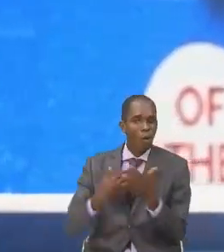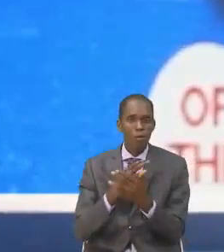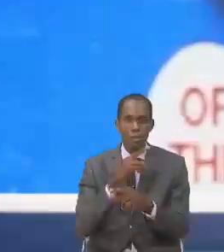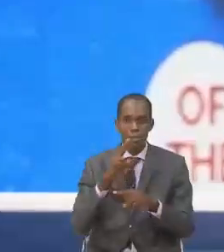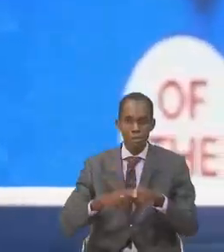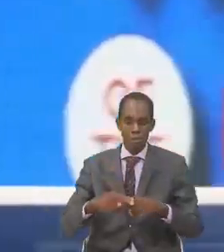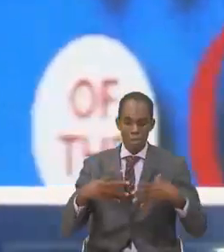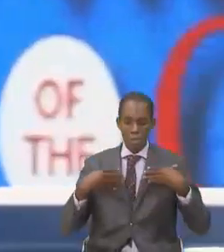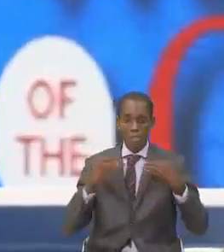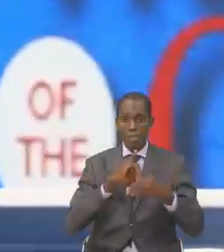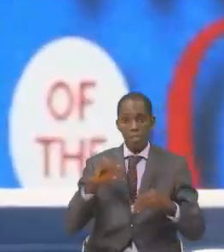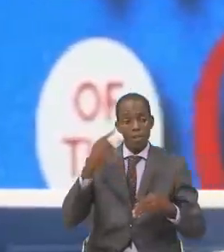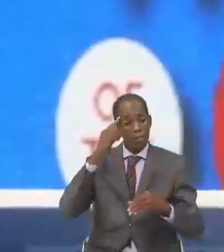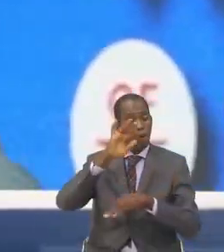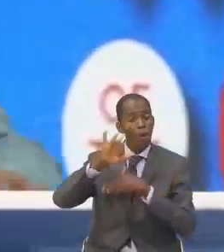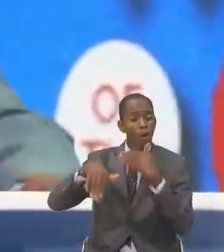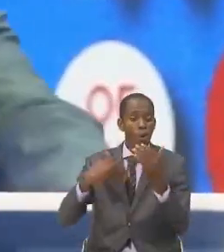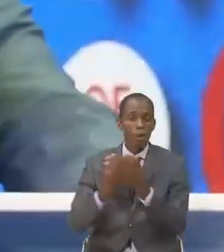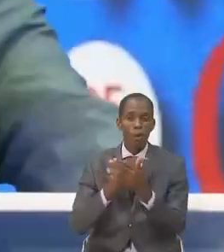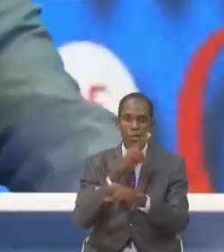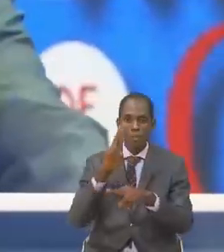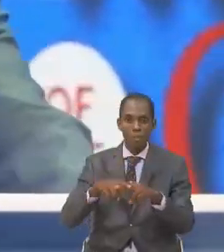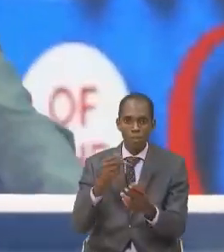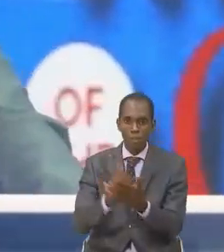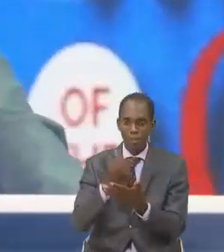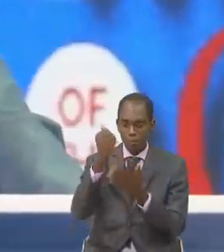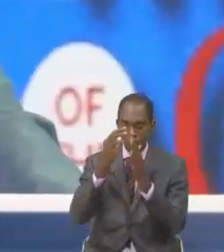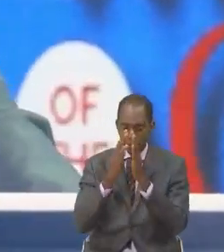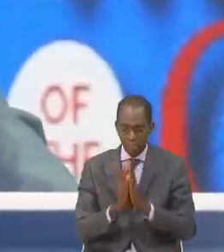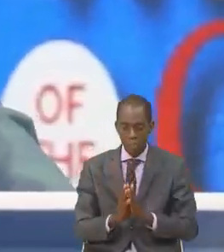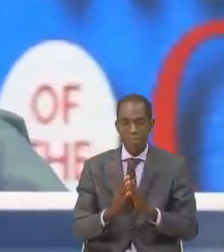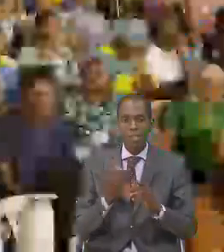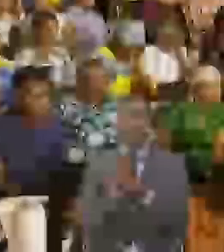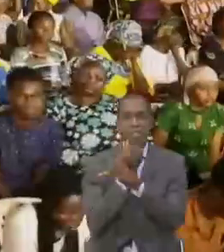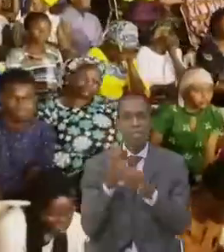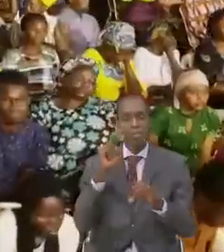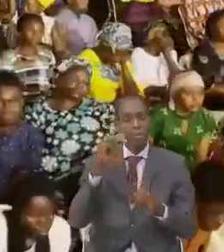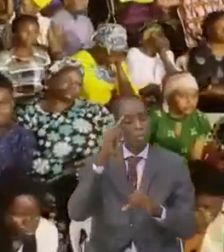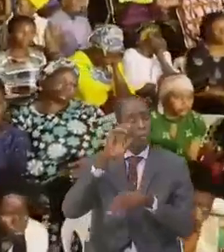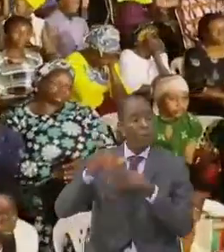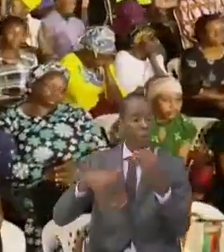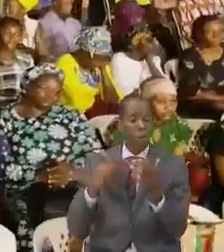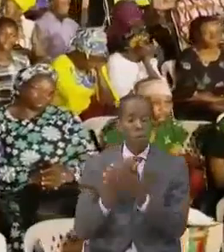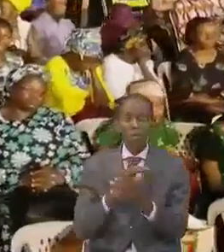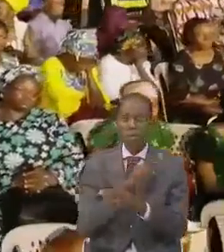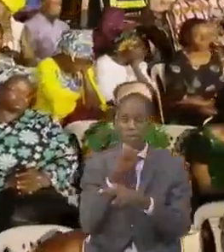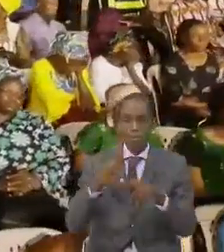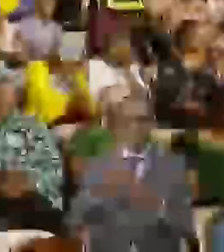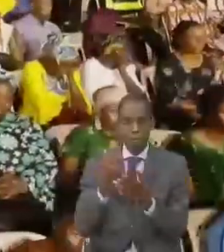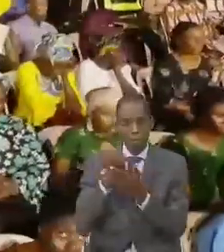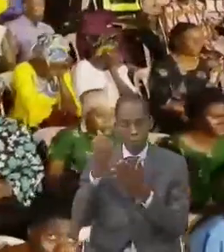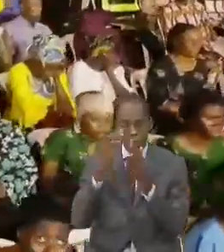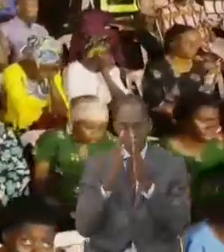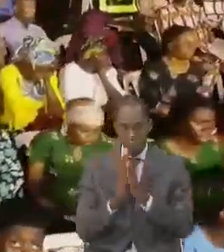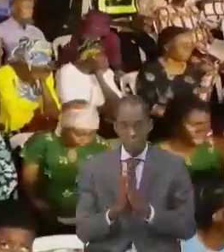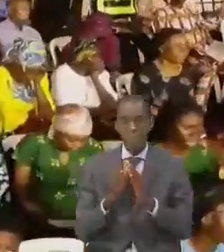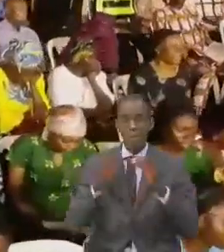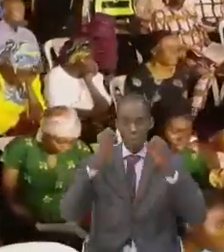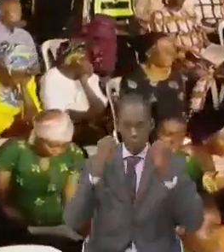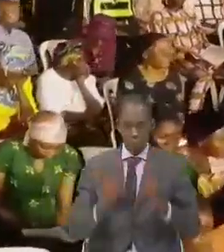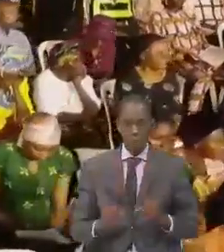South? For all nations. Healing for all nations. salvation for all